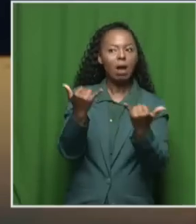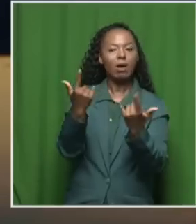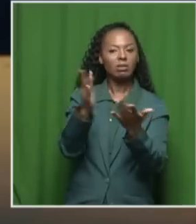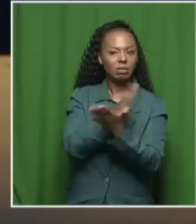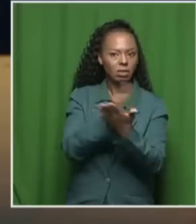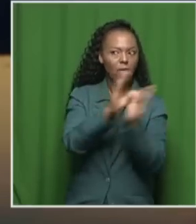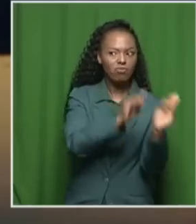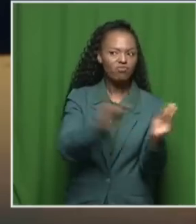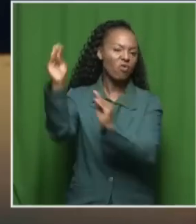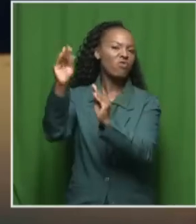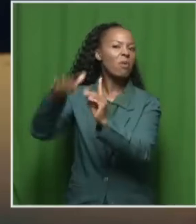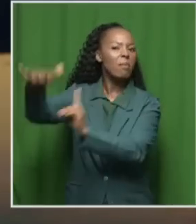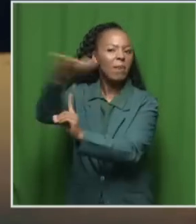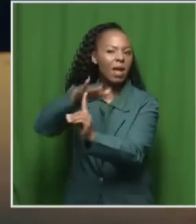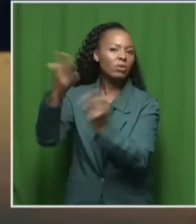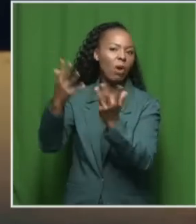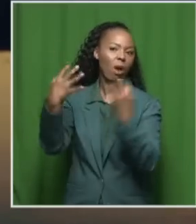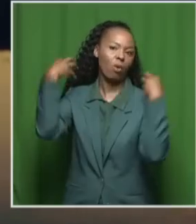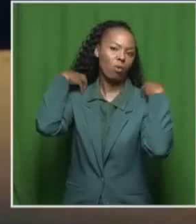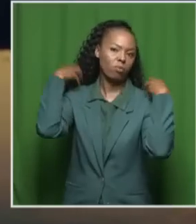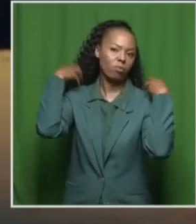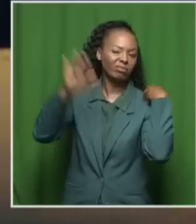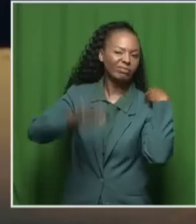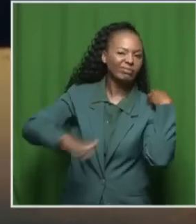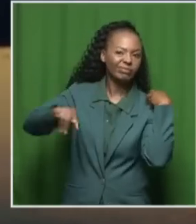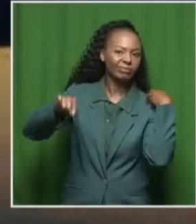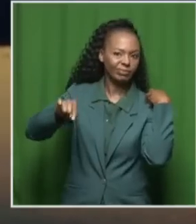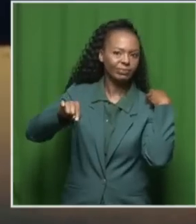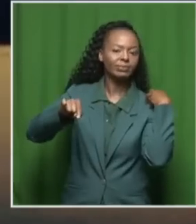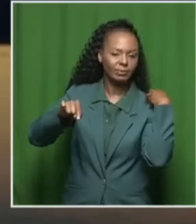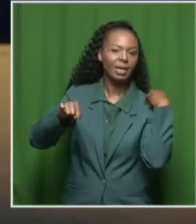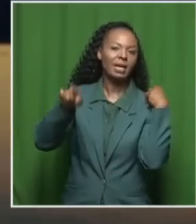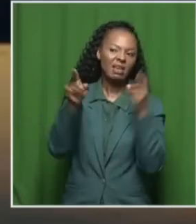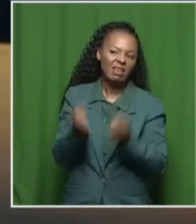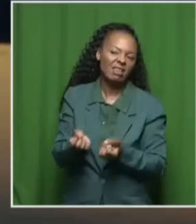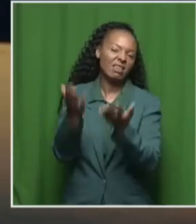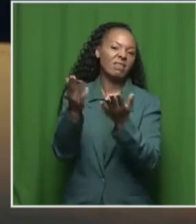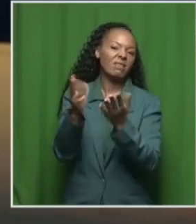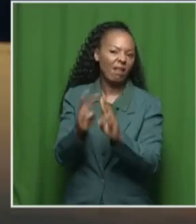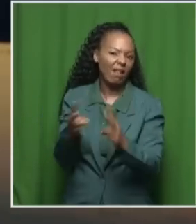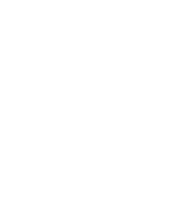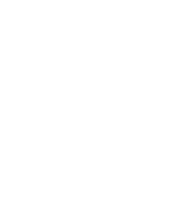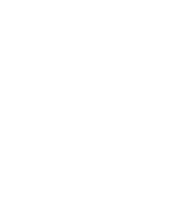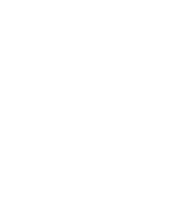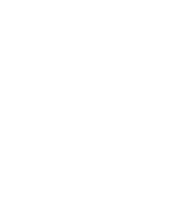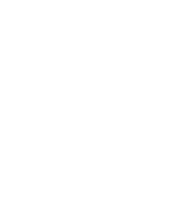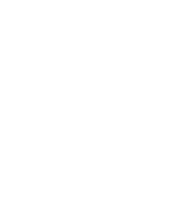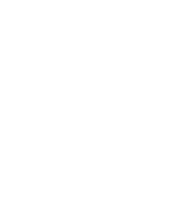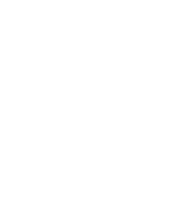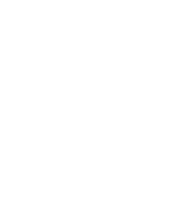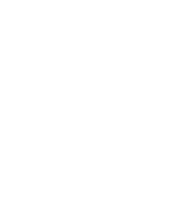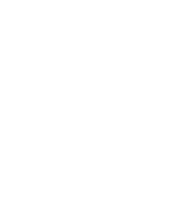and other centres and being given the necessary resources by the Metro.